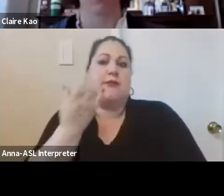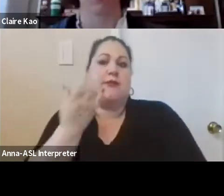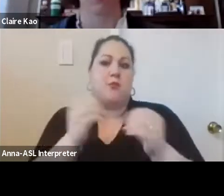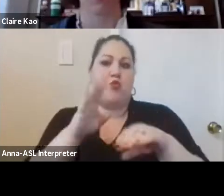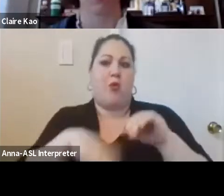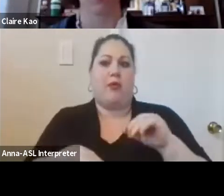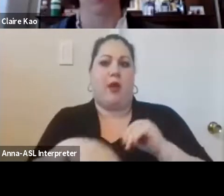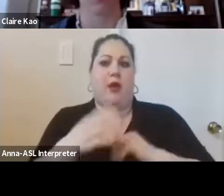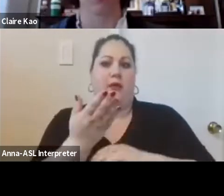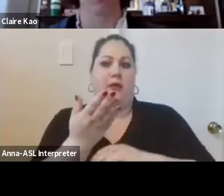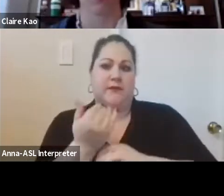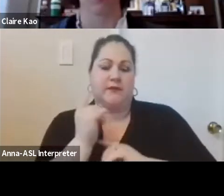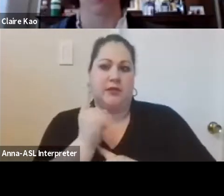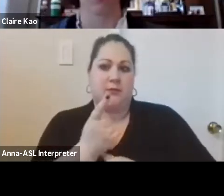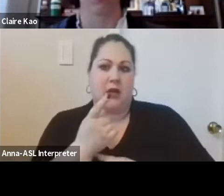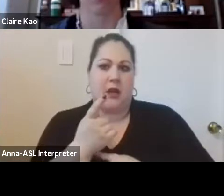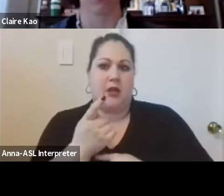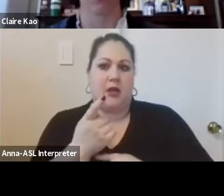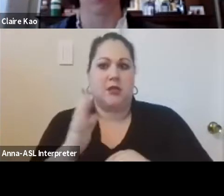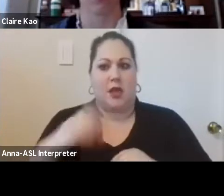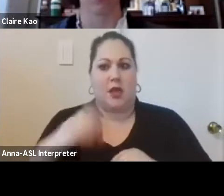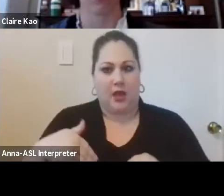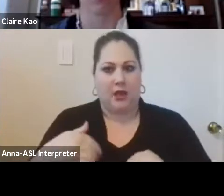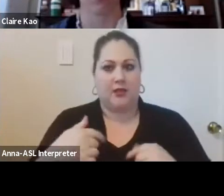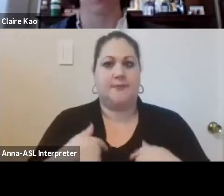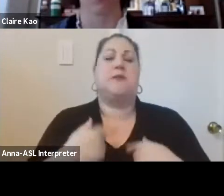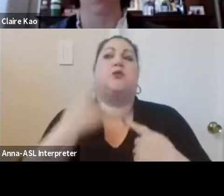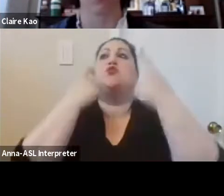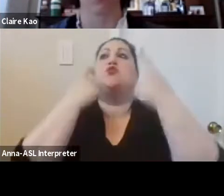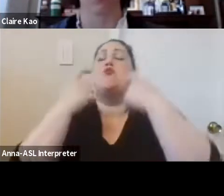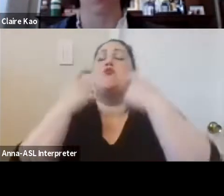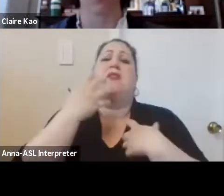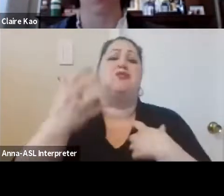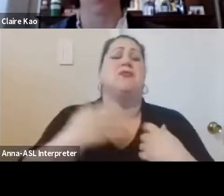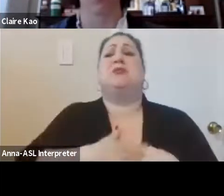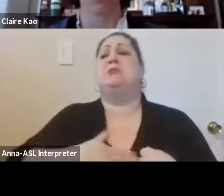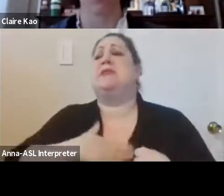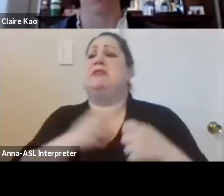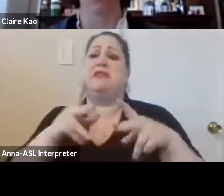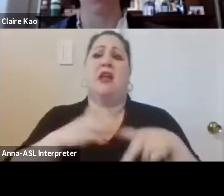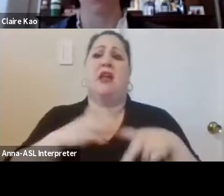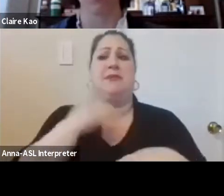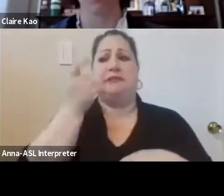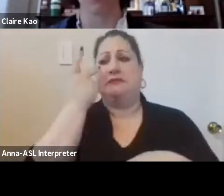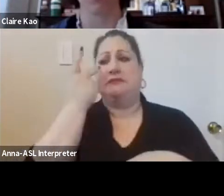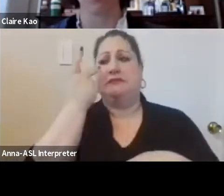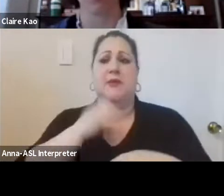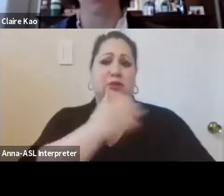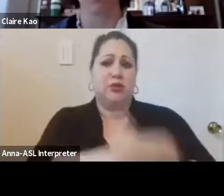be screaming and crying, please, please let me see my daughter. And they refused.